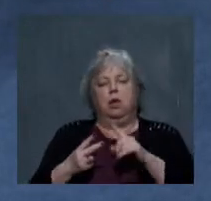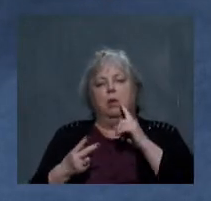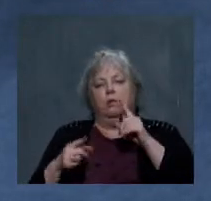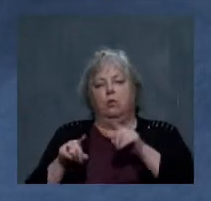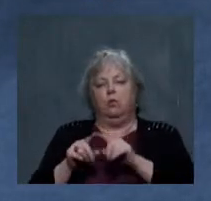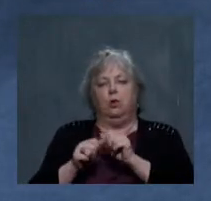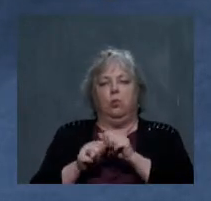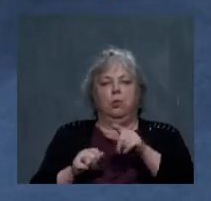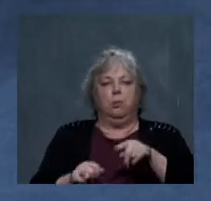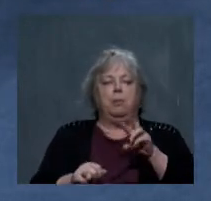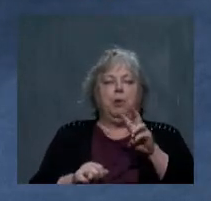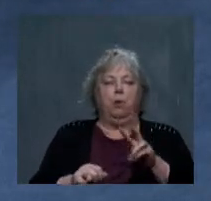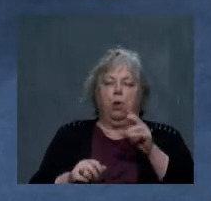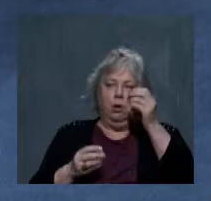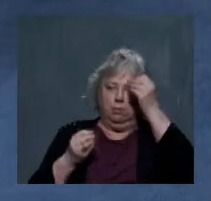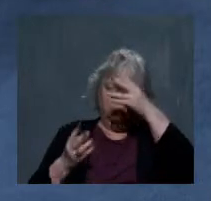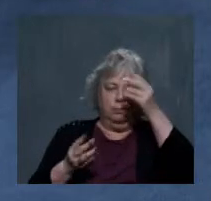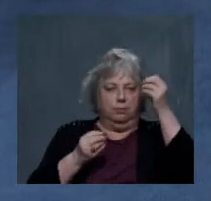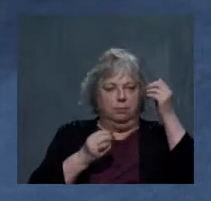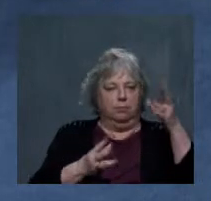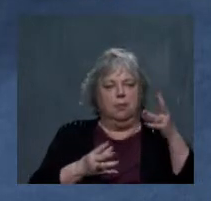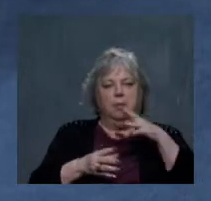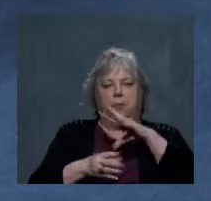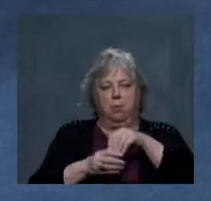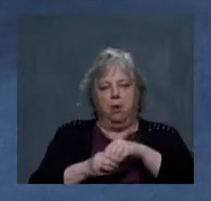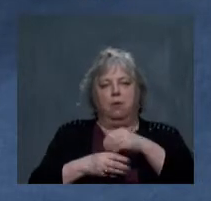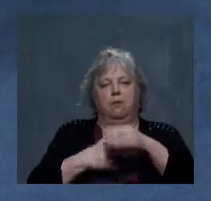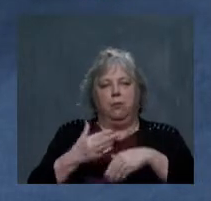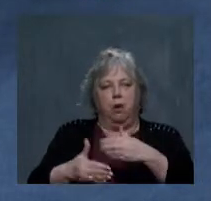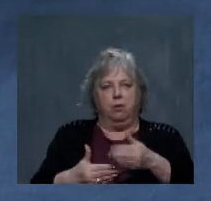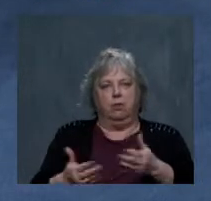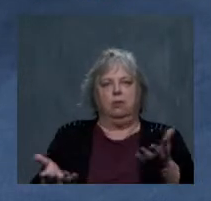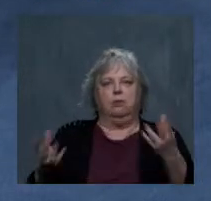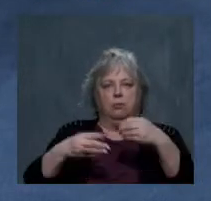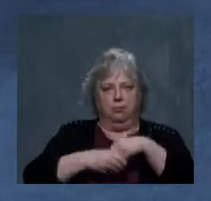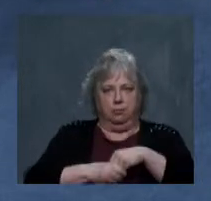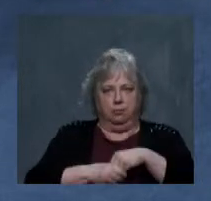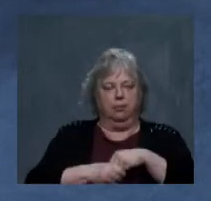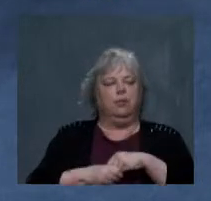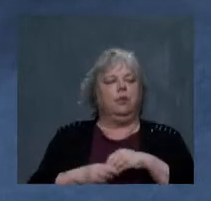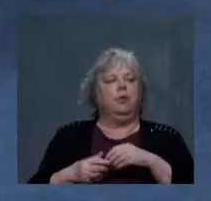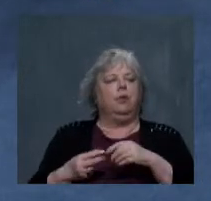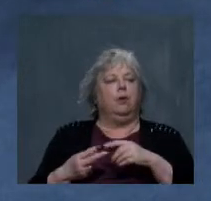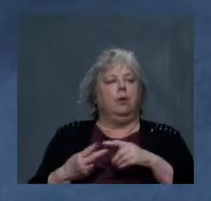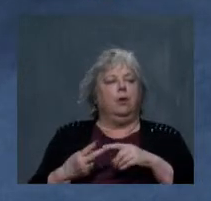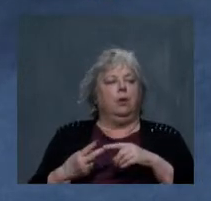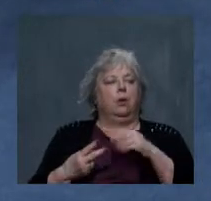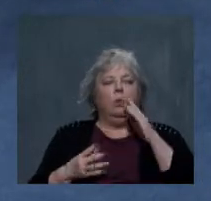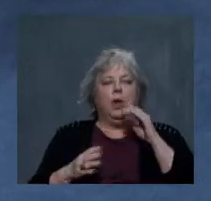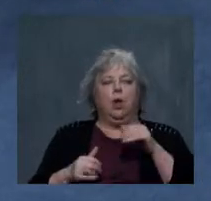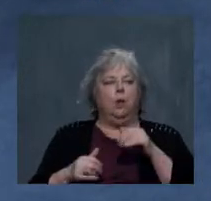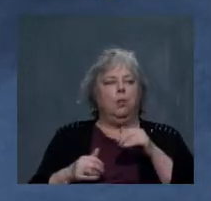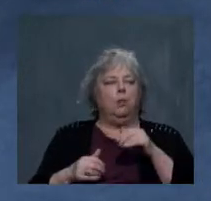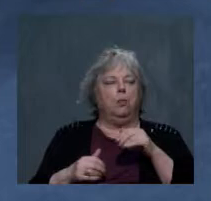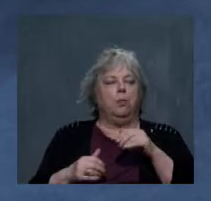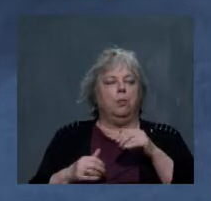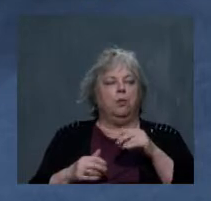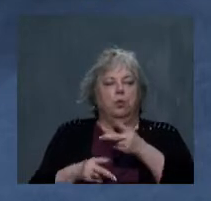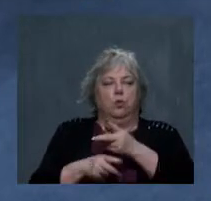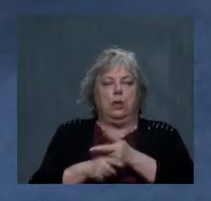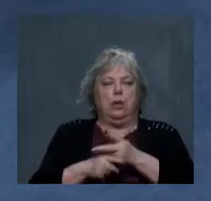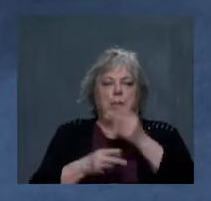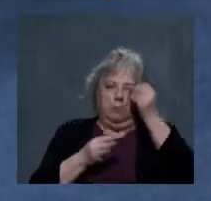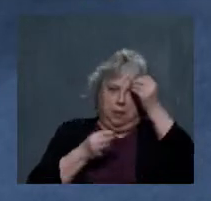Madison Valley and to keep them informed and be part of the process. We hope that during the submittal process, we hope to keep